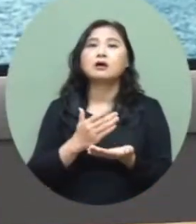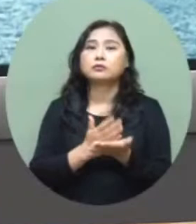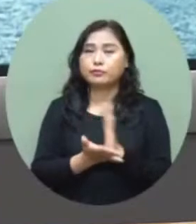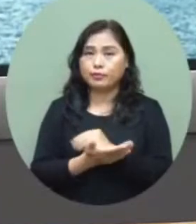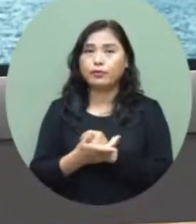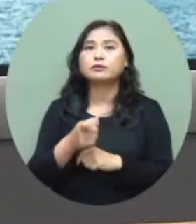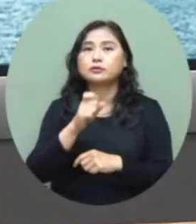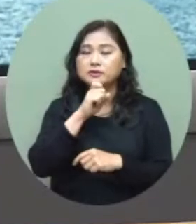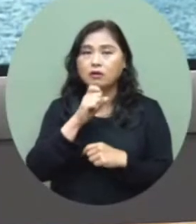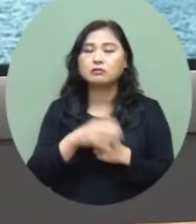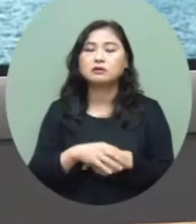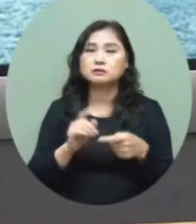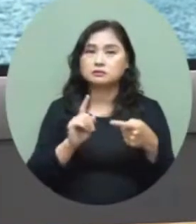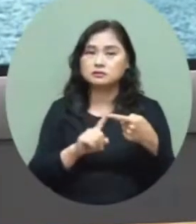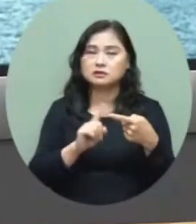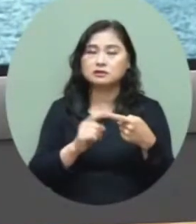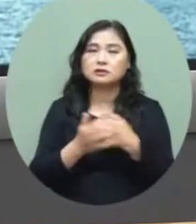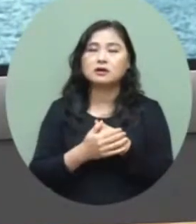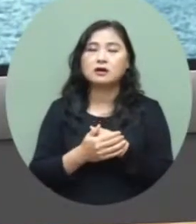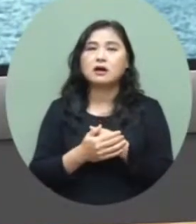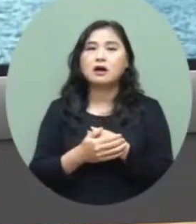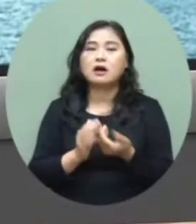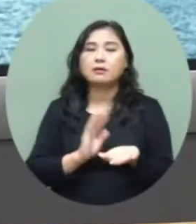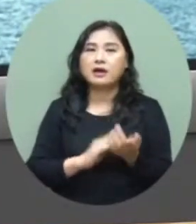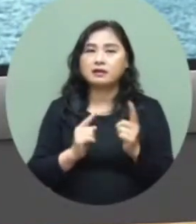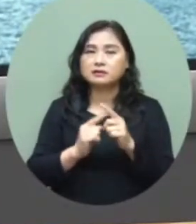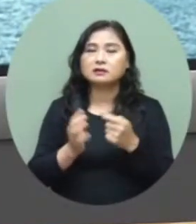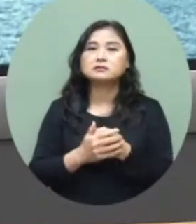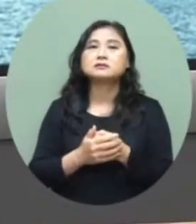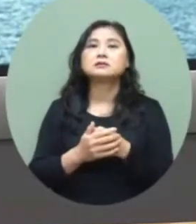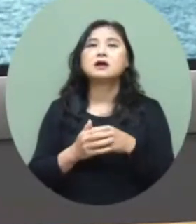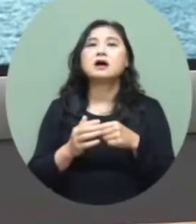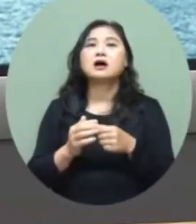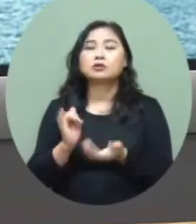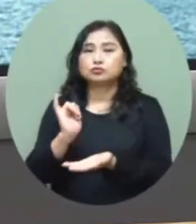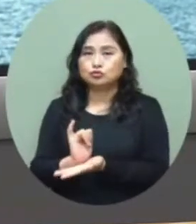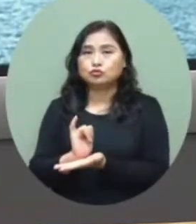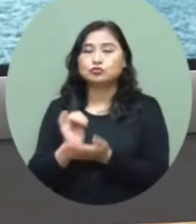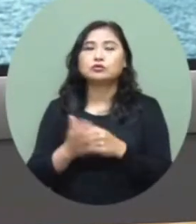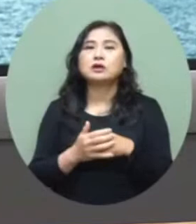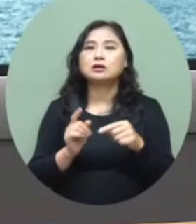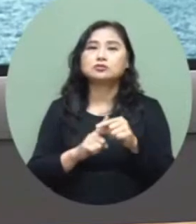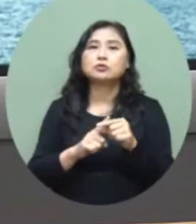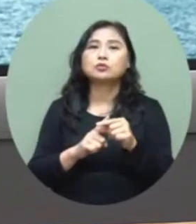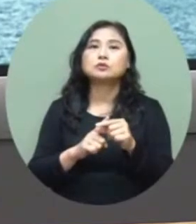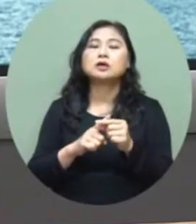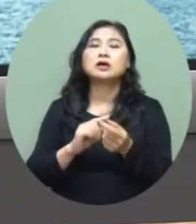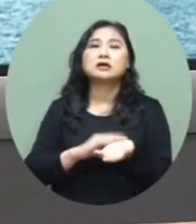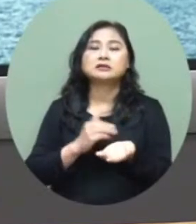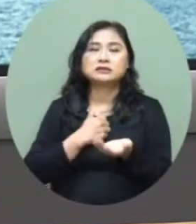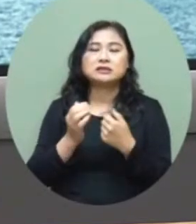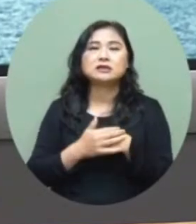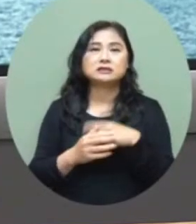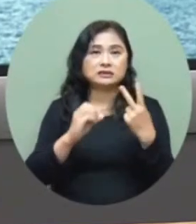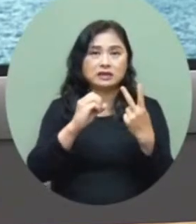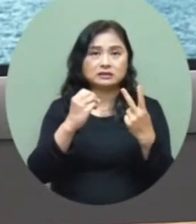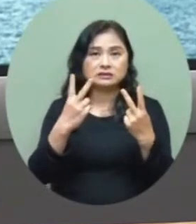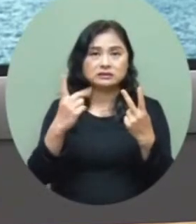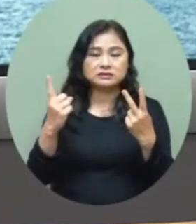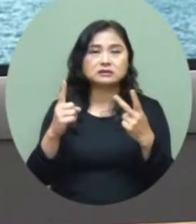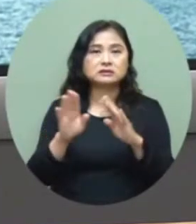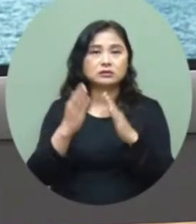rehabilitation services, our Chinese medicine clinics are providing different services. For example, other than general Chinese